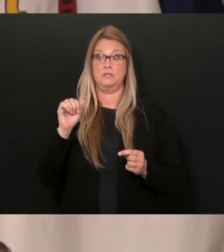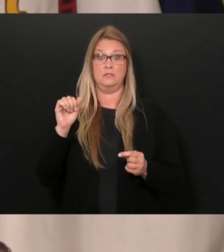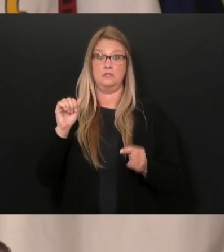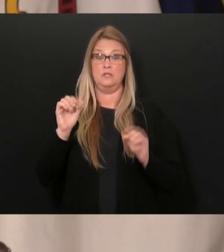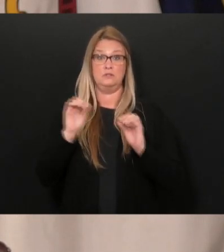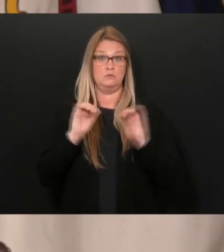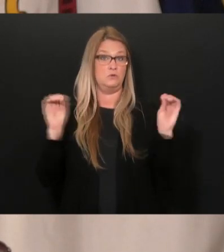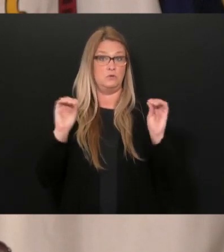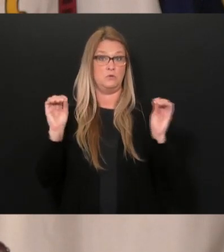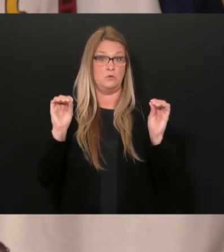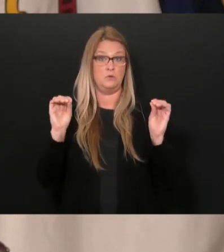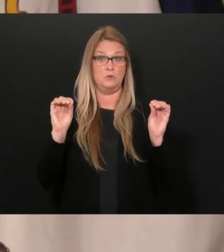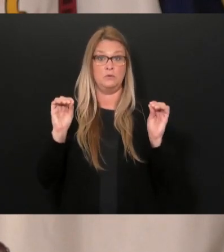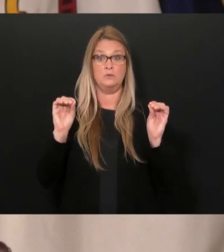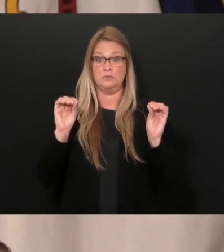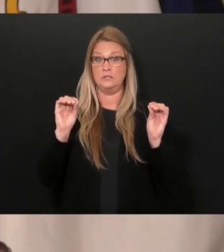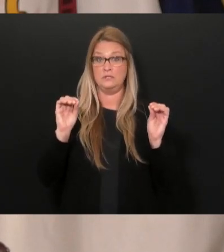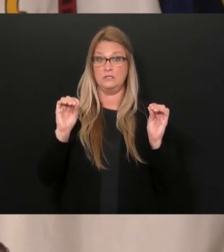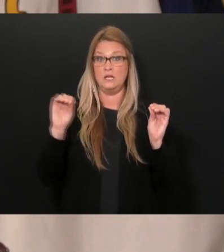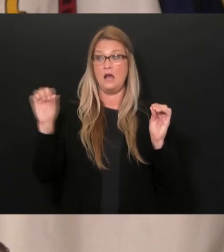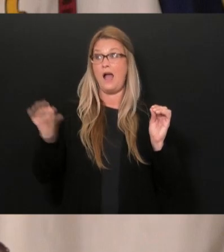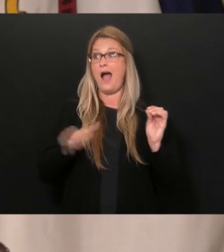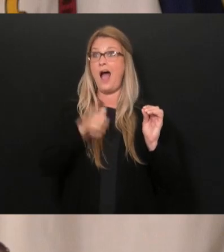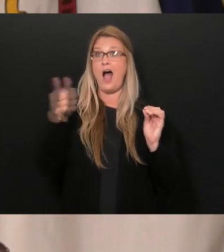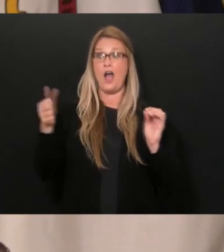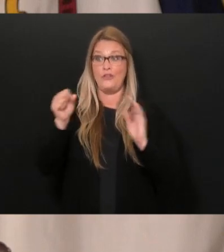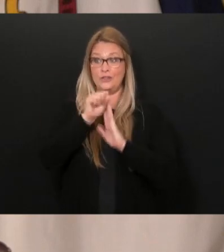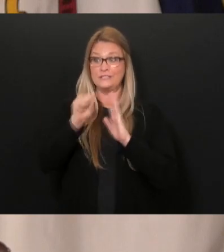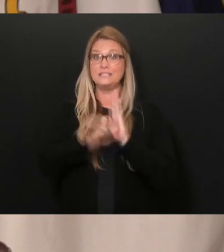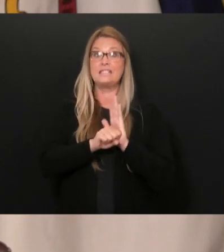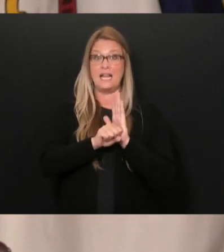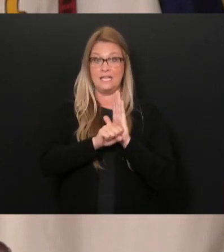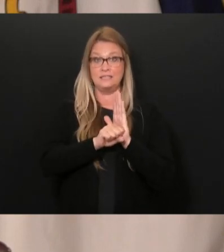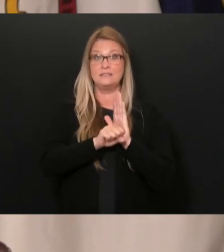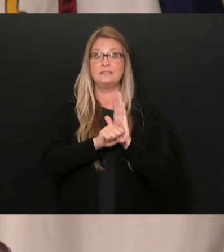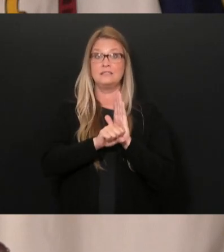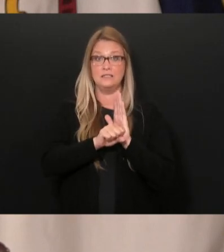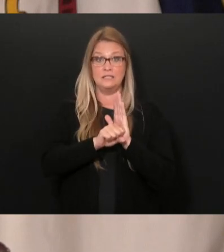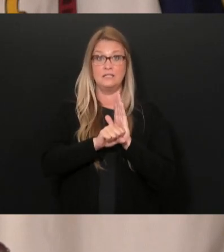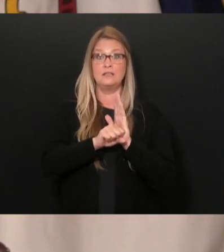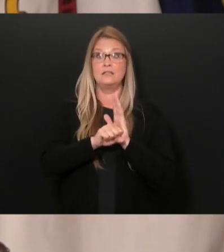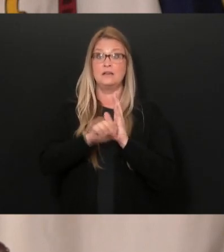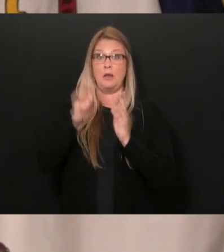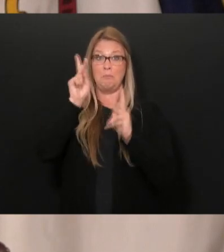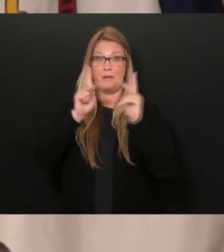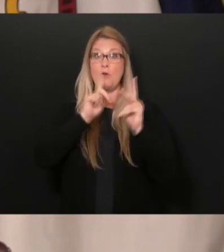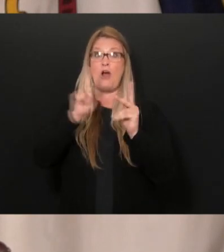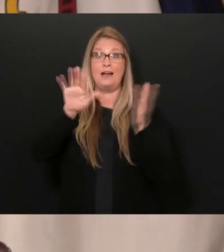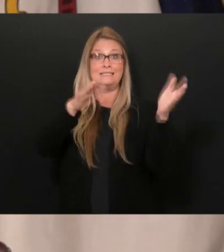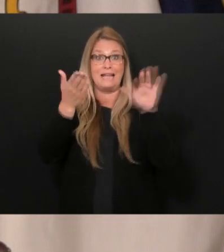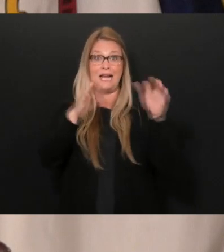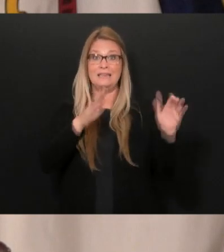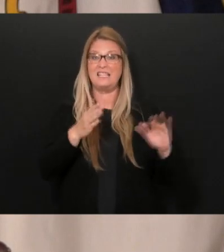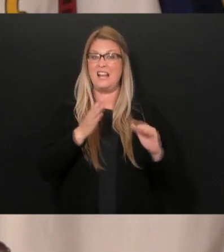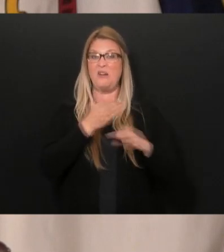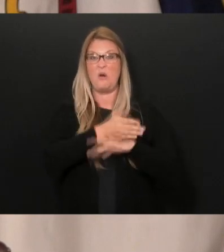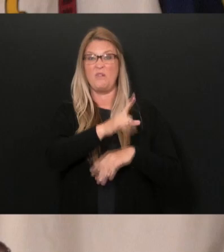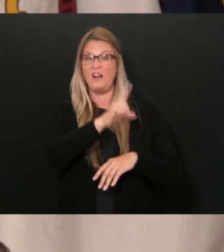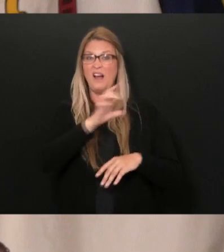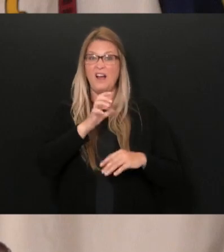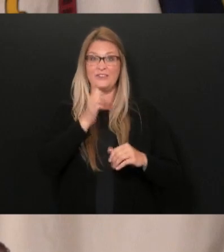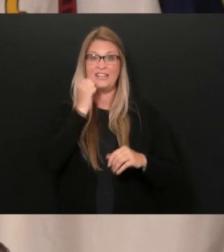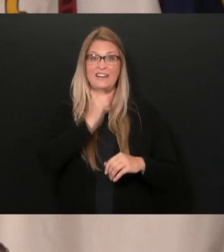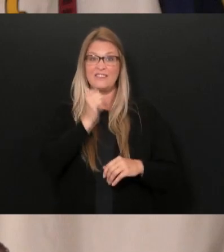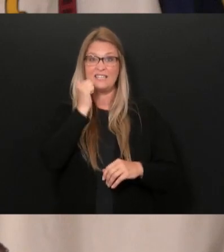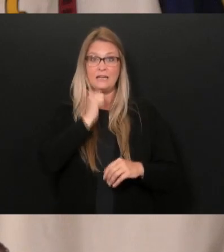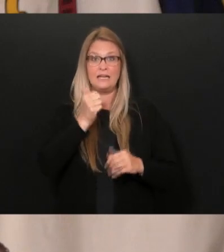much, but if you'll follow the other states are losing hundreds a day, and every time